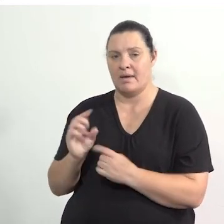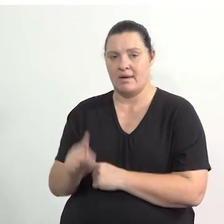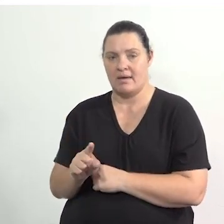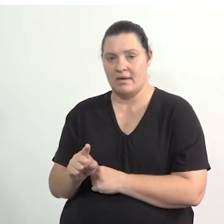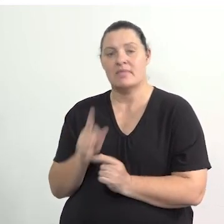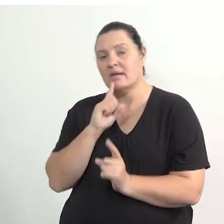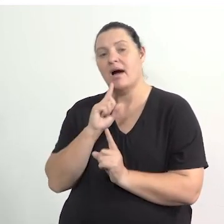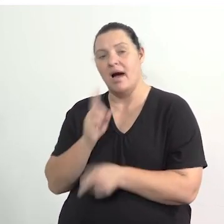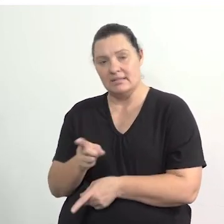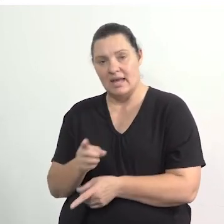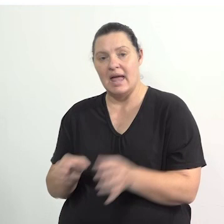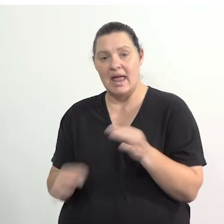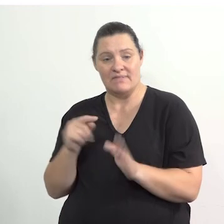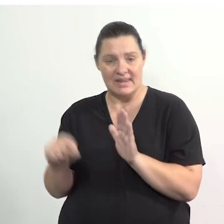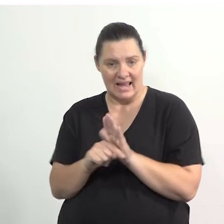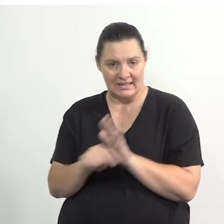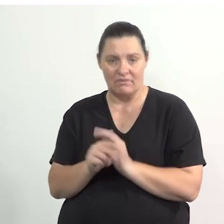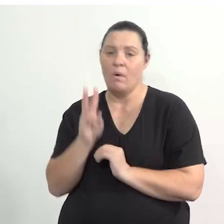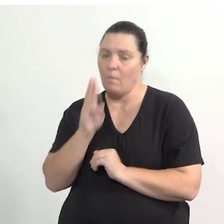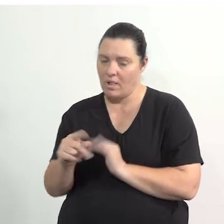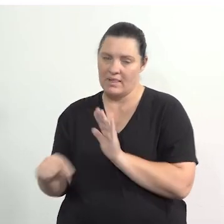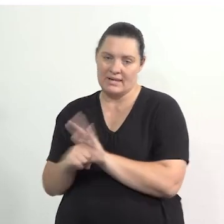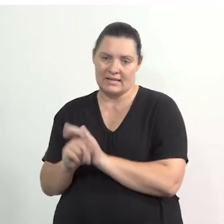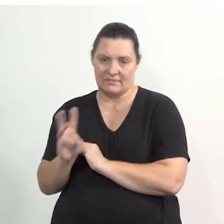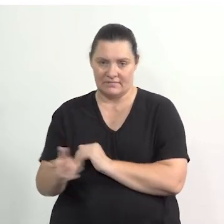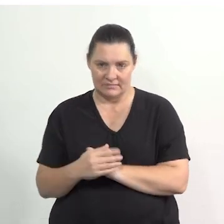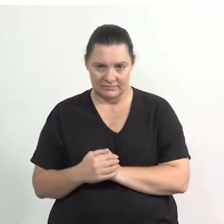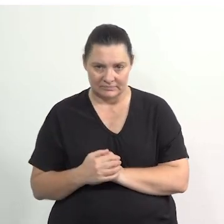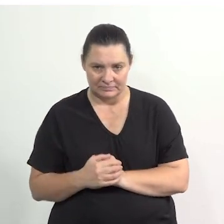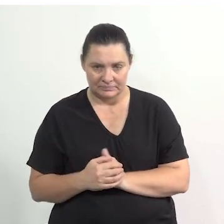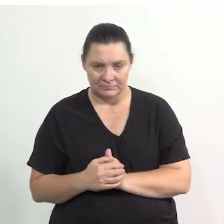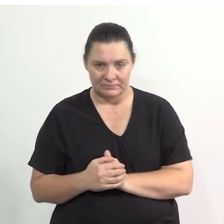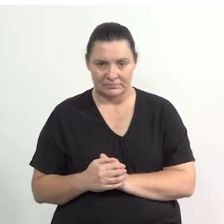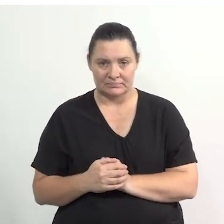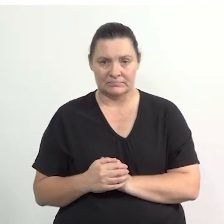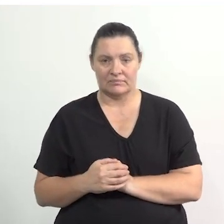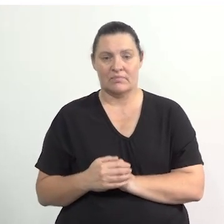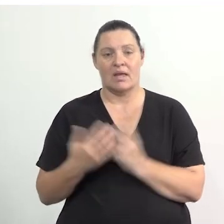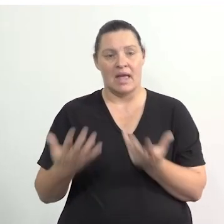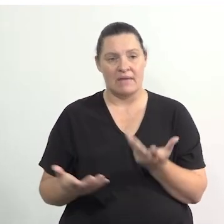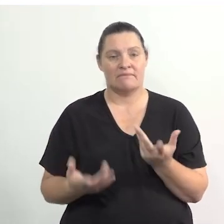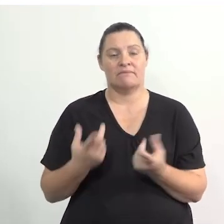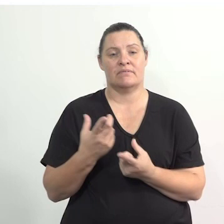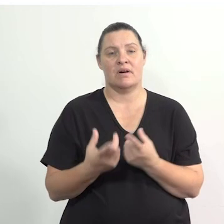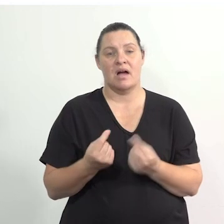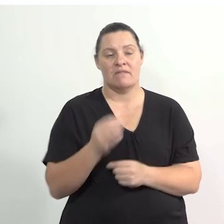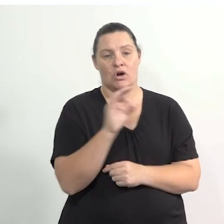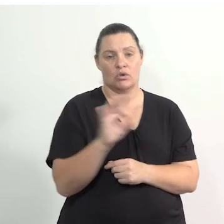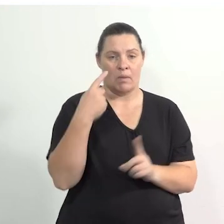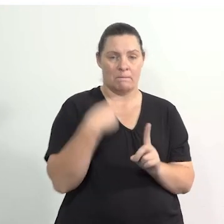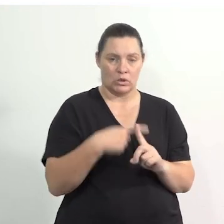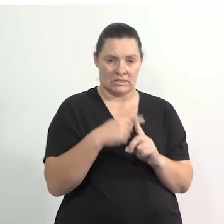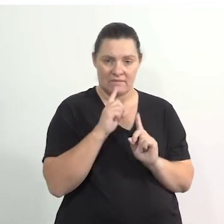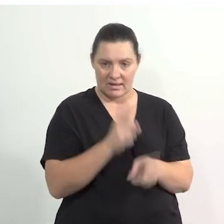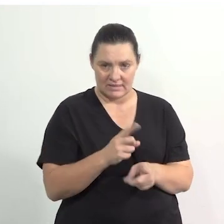number. And then your answer there, if you are dealing with a negative number, your answer is going to be a negative. And then if you are